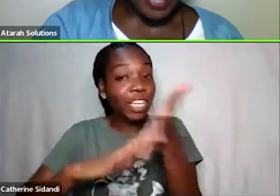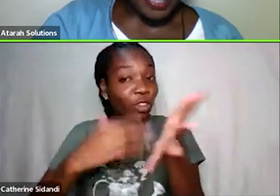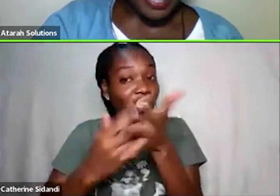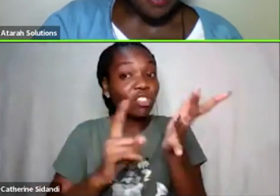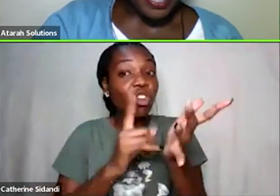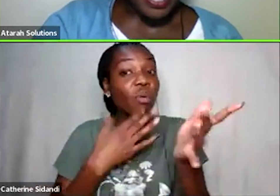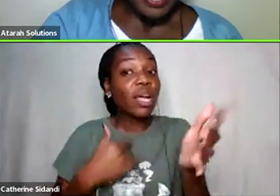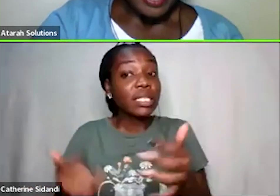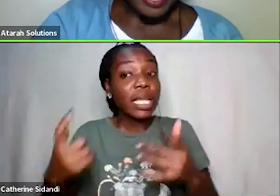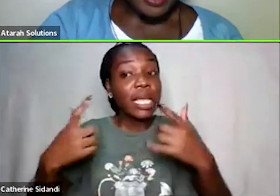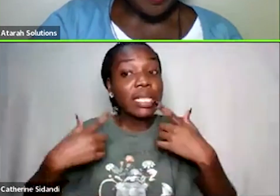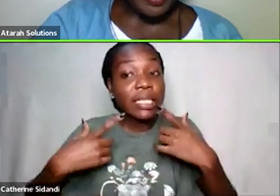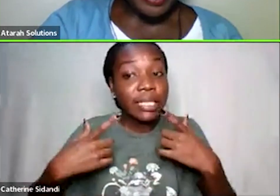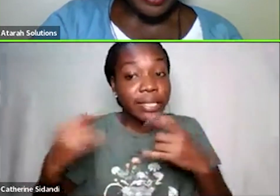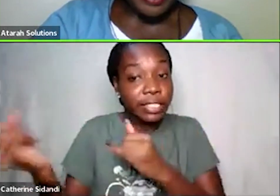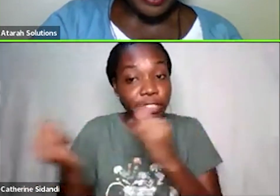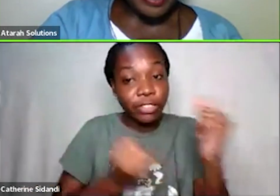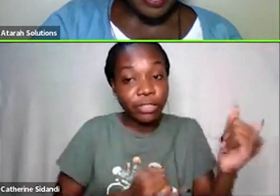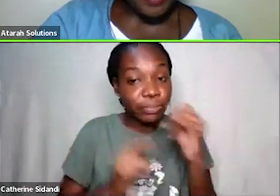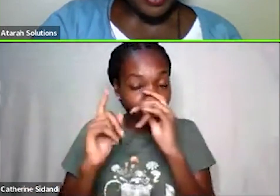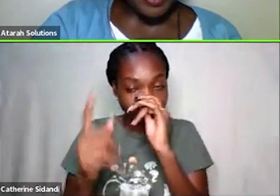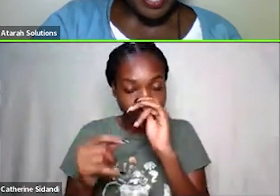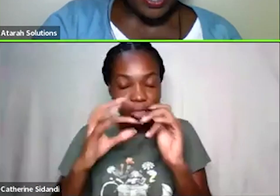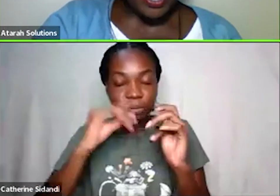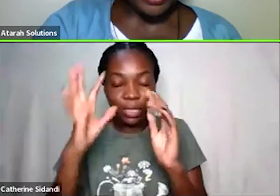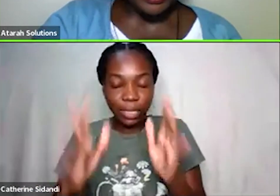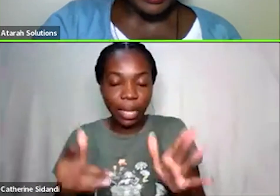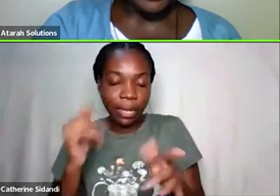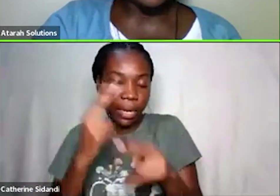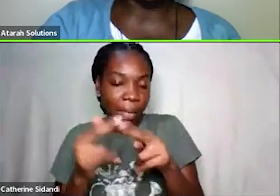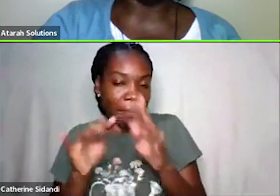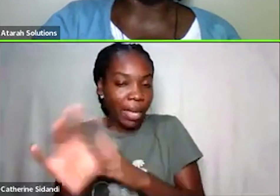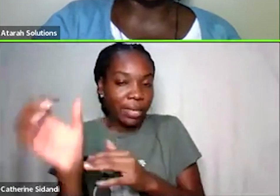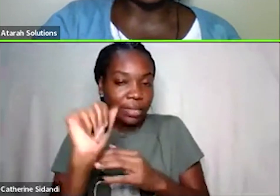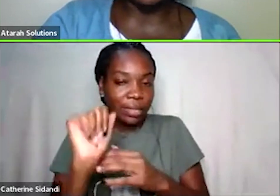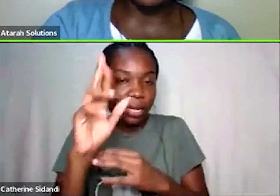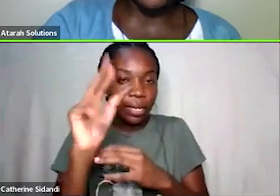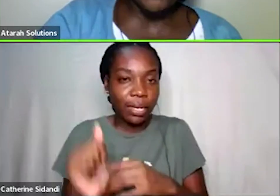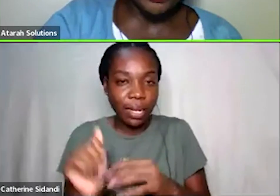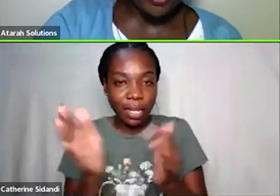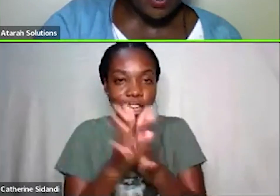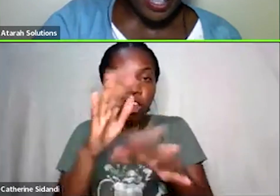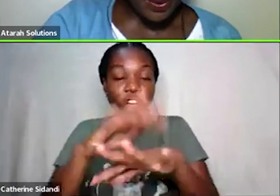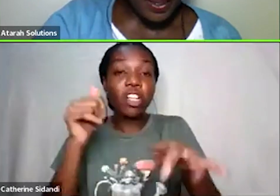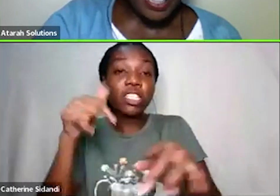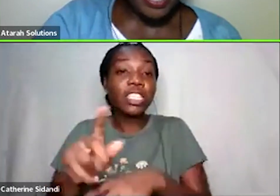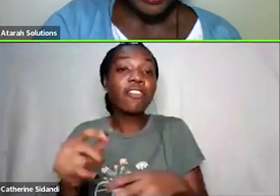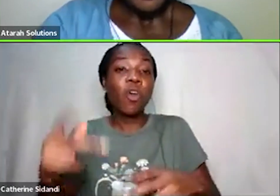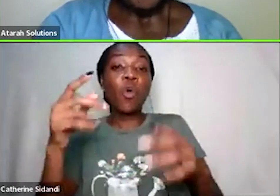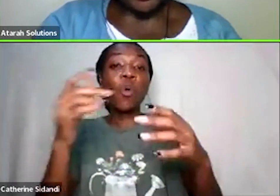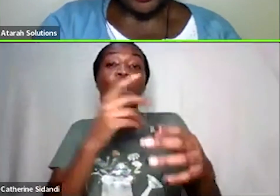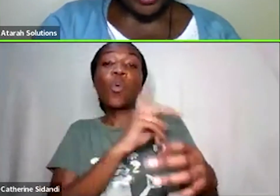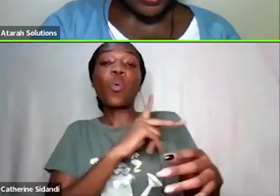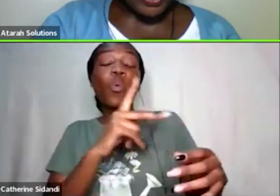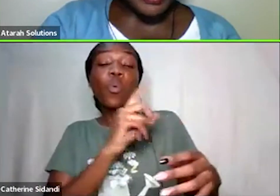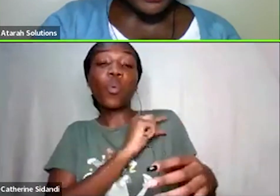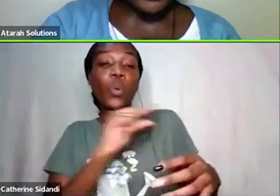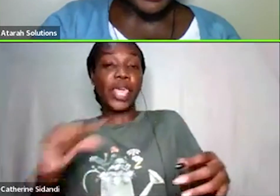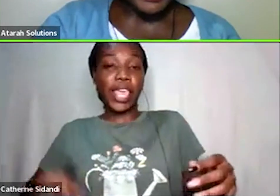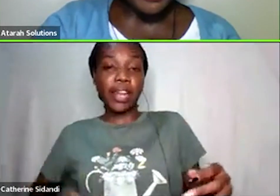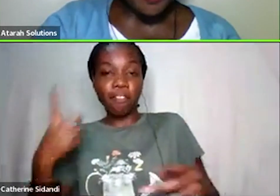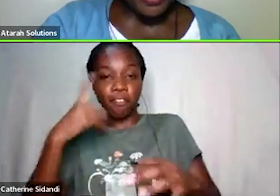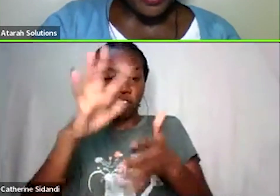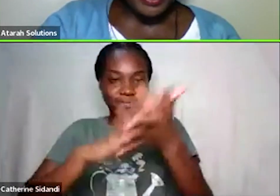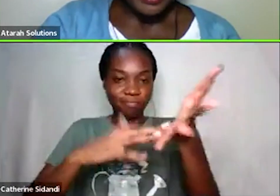our speaker this evening. Her name is Sarah Karingi. She otherwise calls herself the Queen of Networking, but she's also a